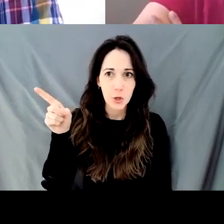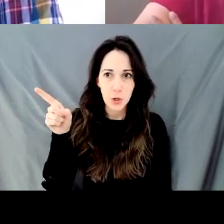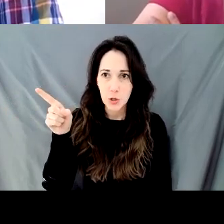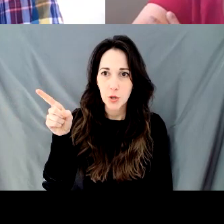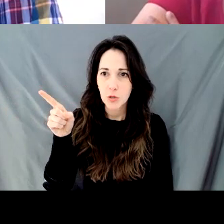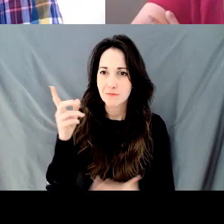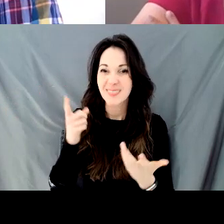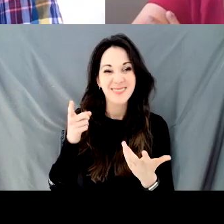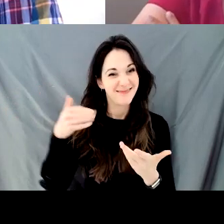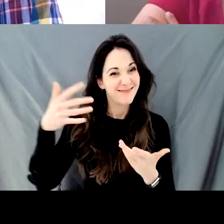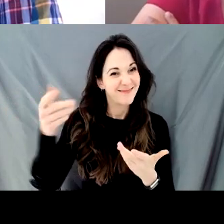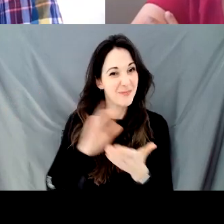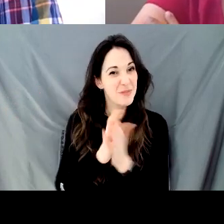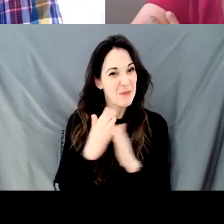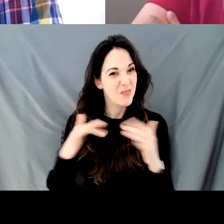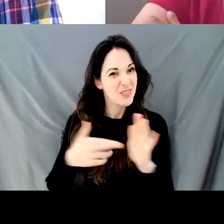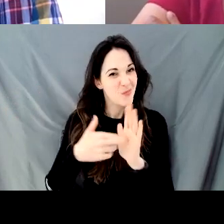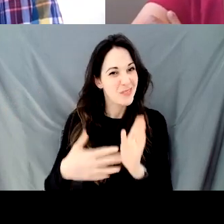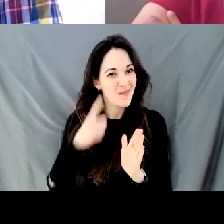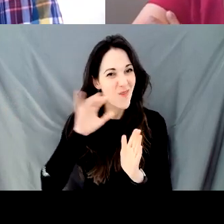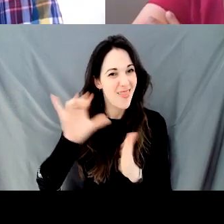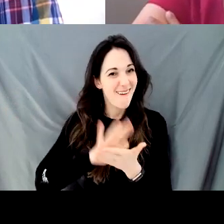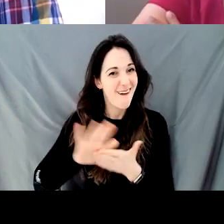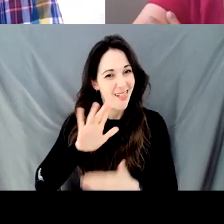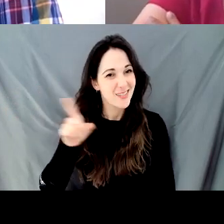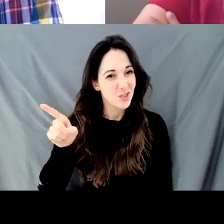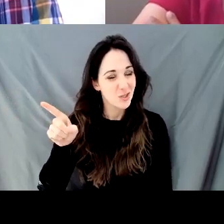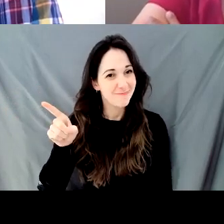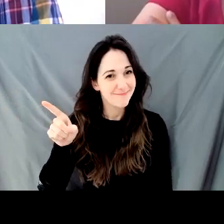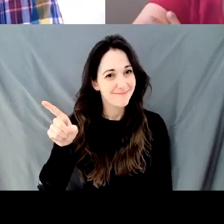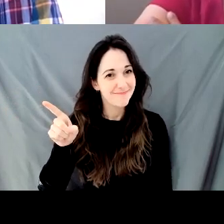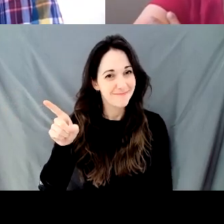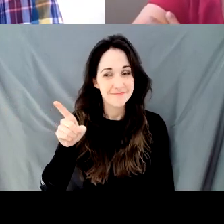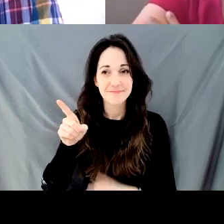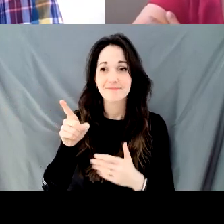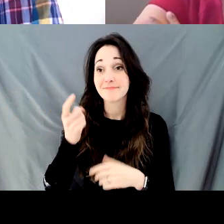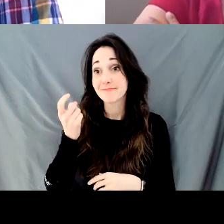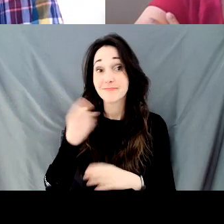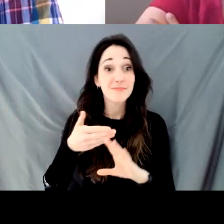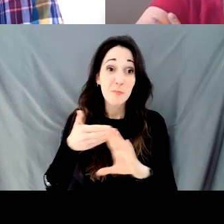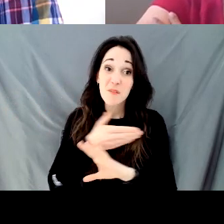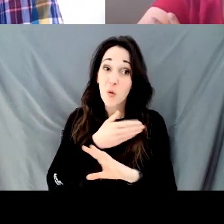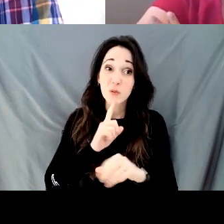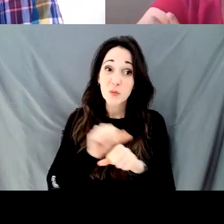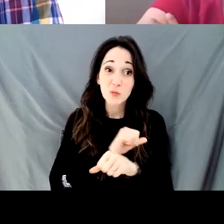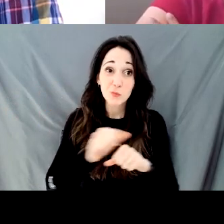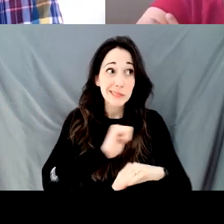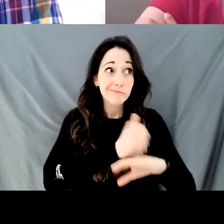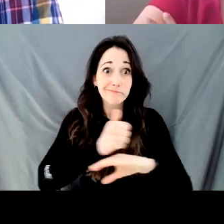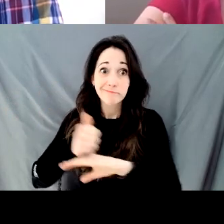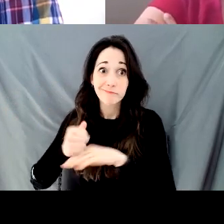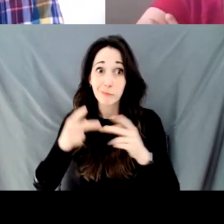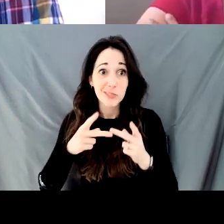be the diversity representative for the college before these positions were truly created